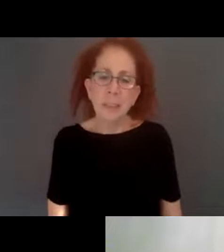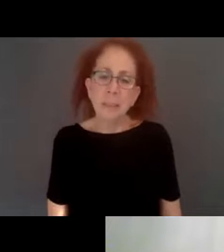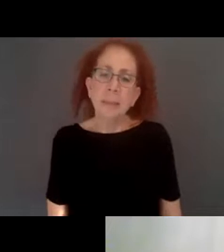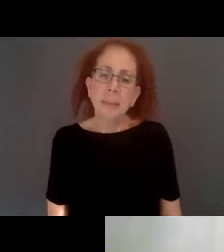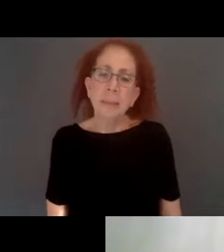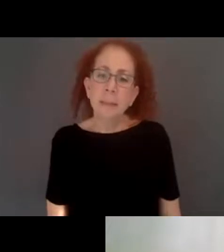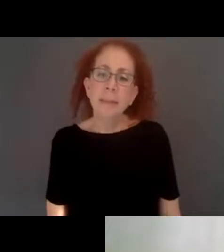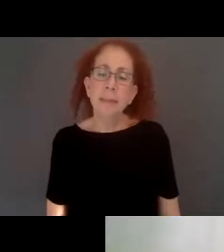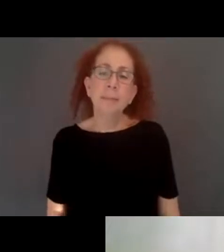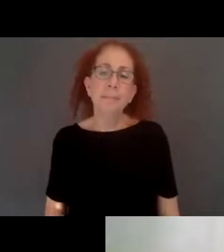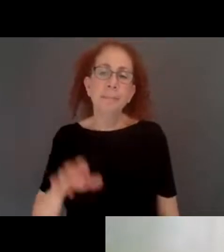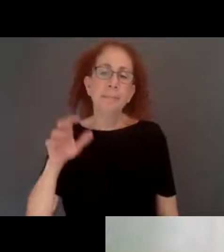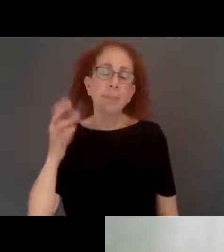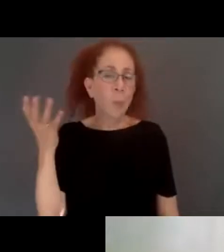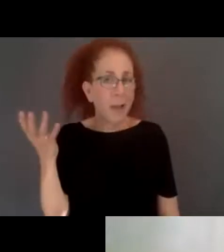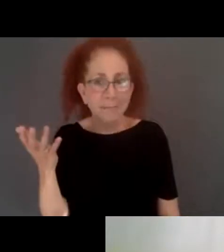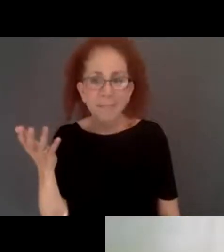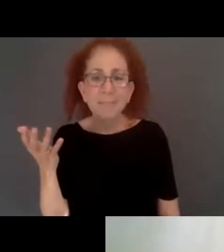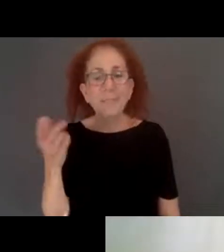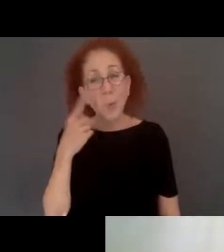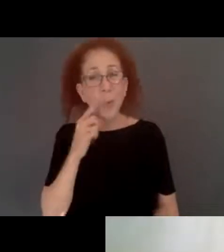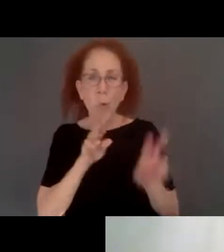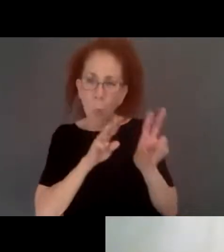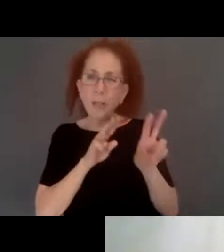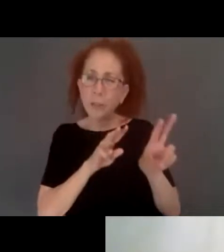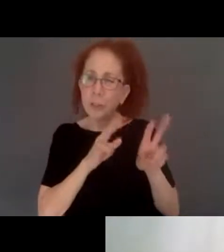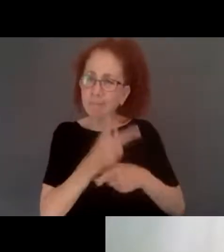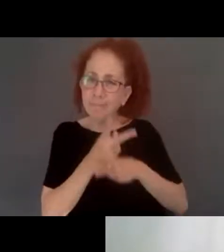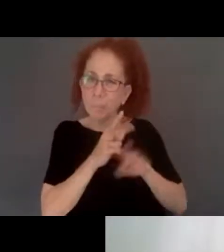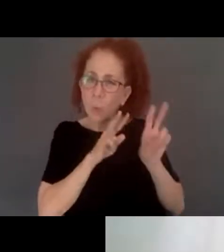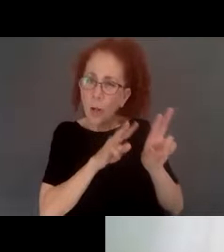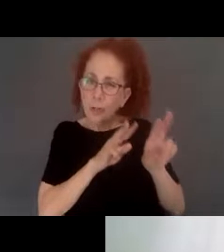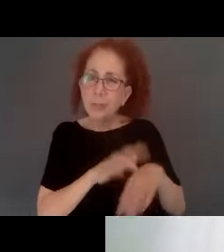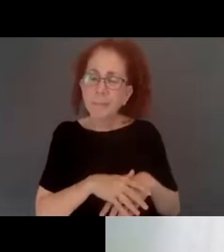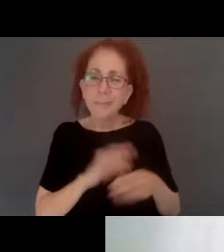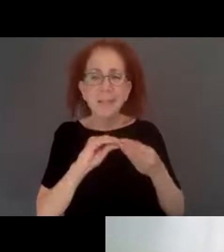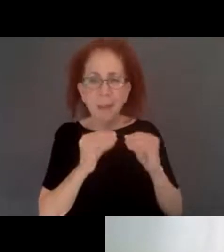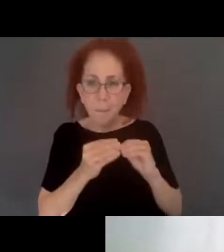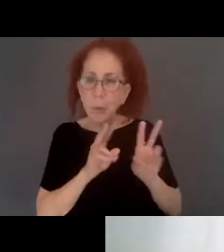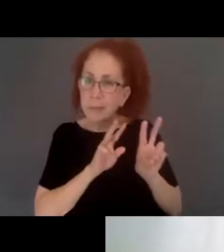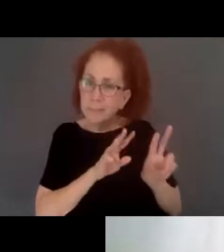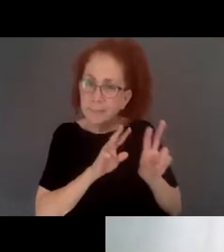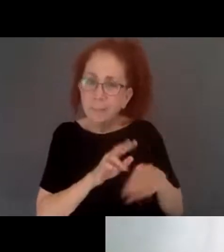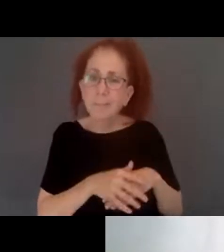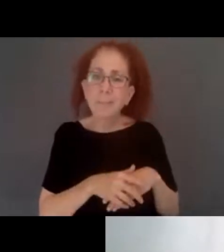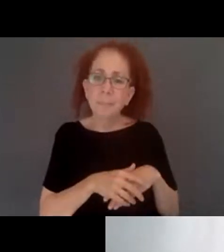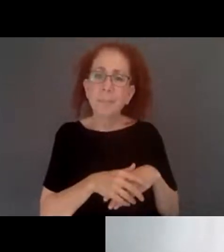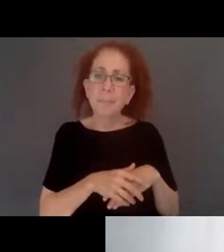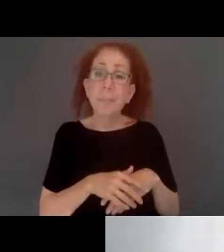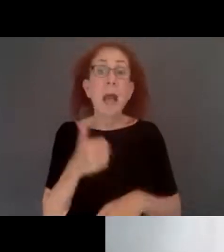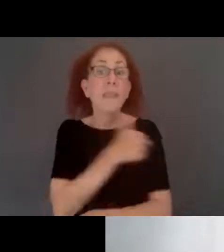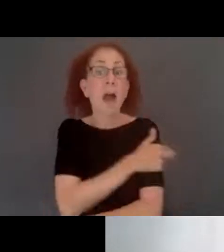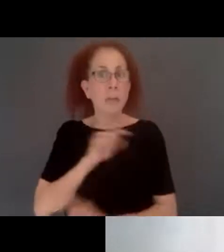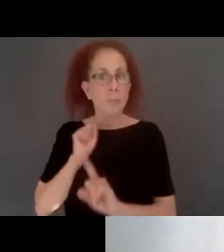Yeah, so we're, watching closely the case rates and even more importantly, the